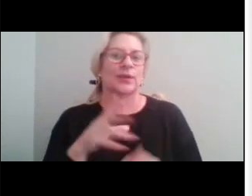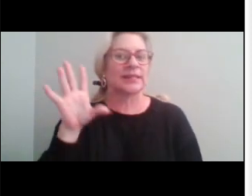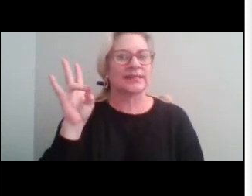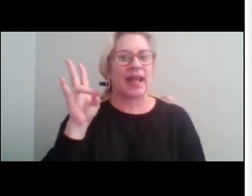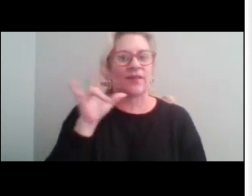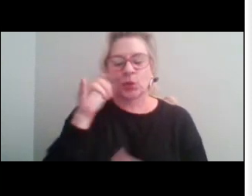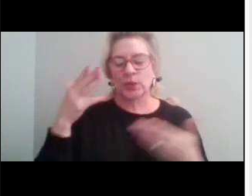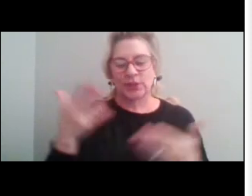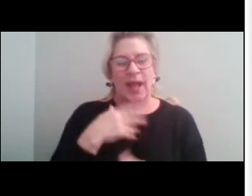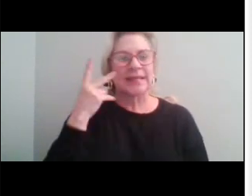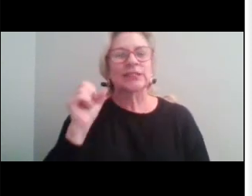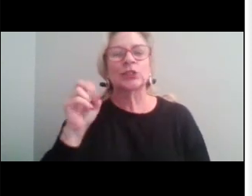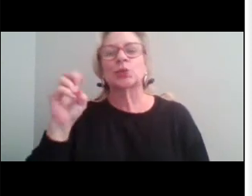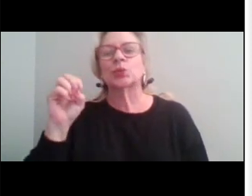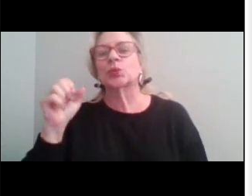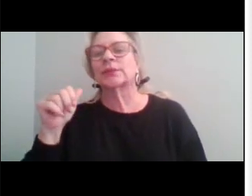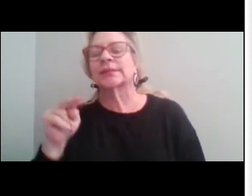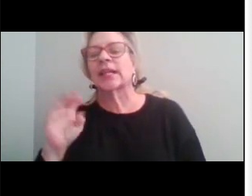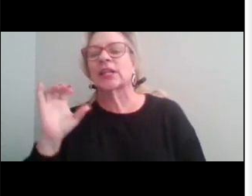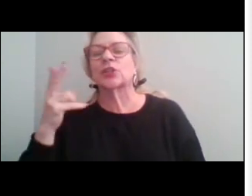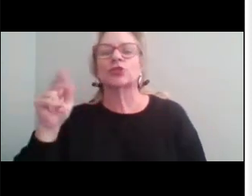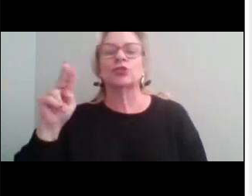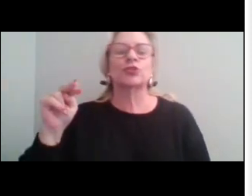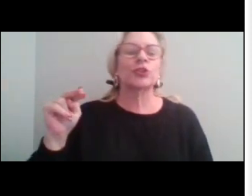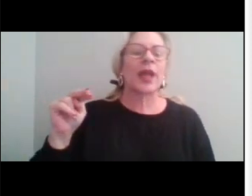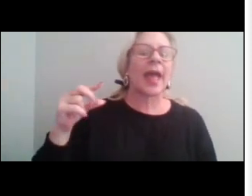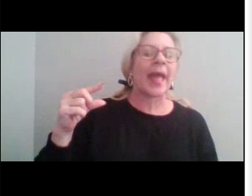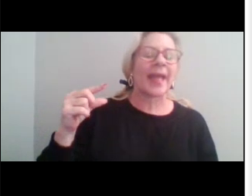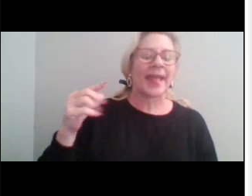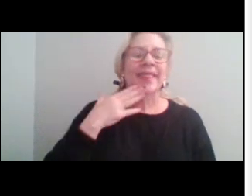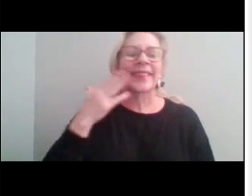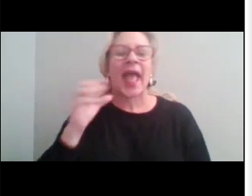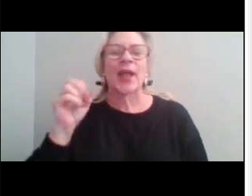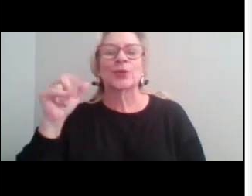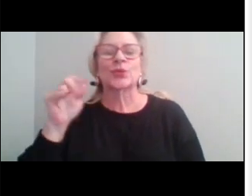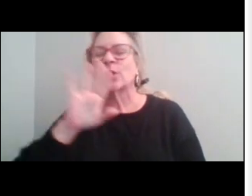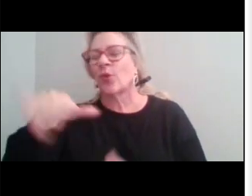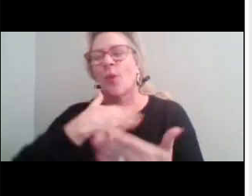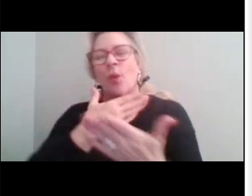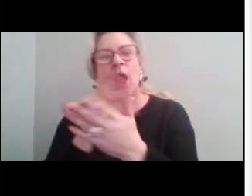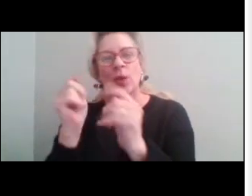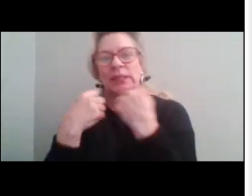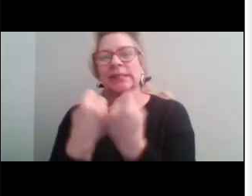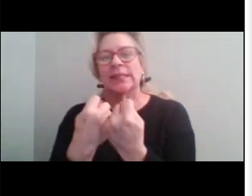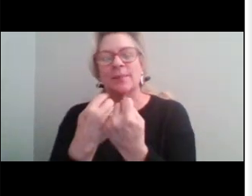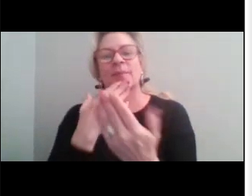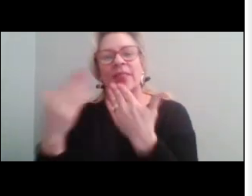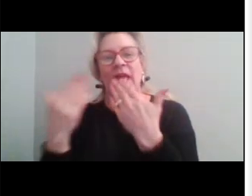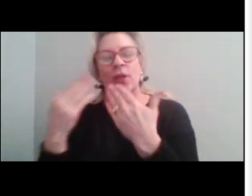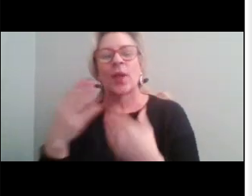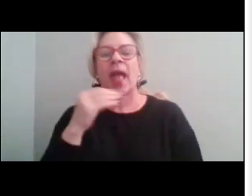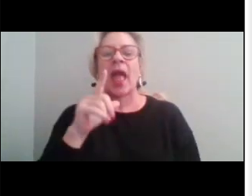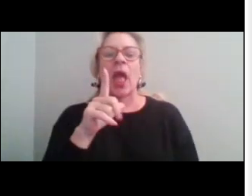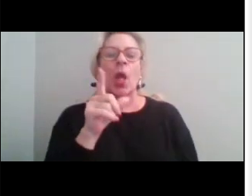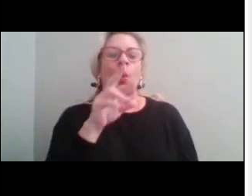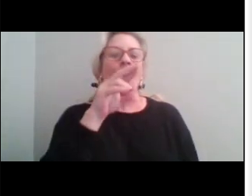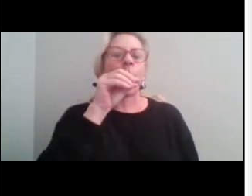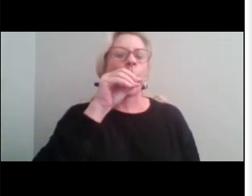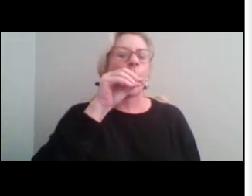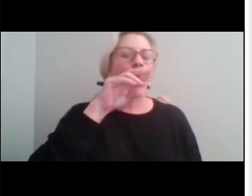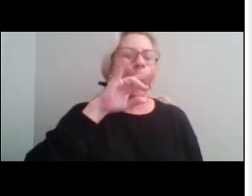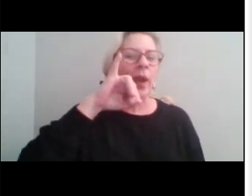here. I see Susan Chang, the Chief Deputy Director. Thank you, Susan, and your entire team there. And Gloria Roberts may be online. So thank